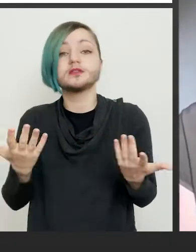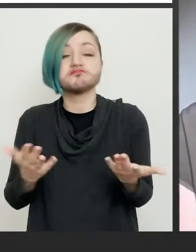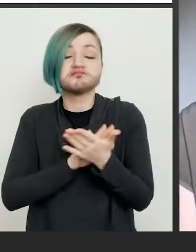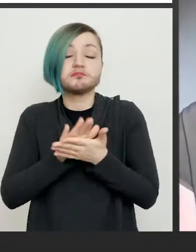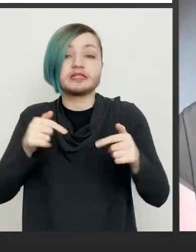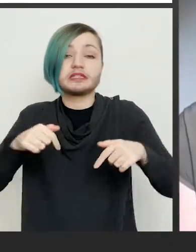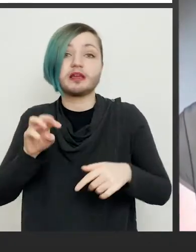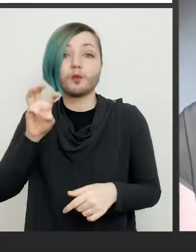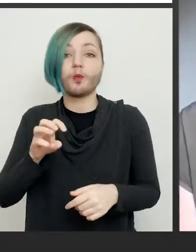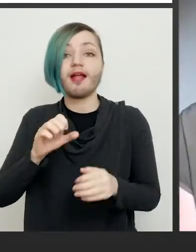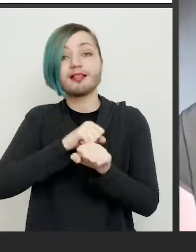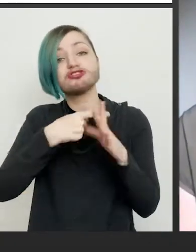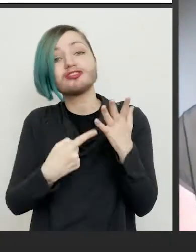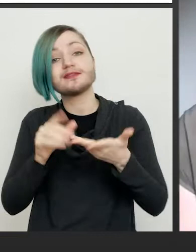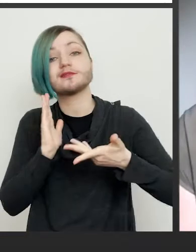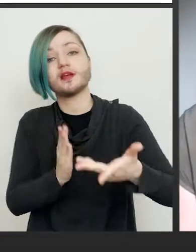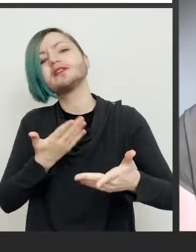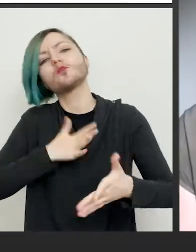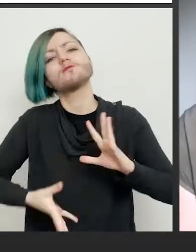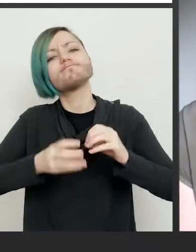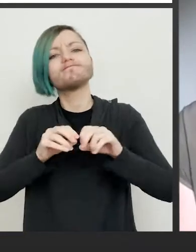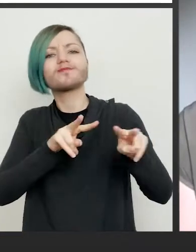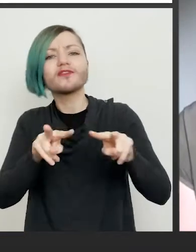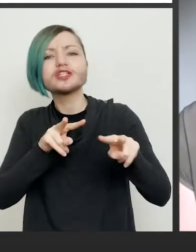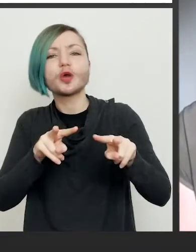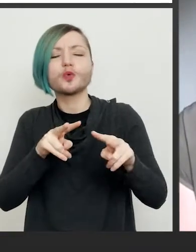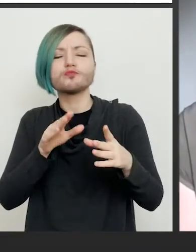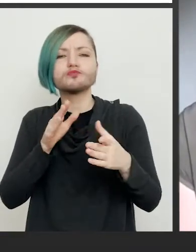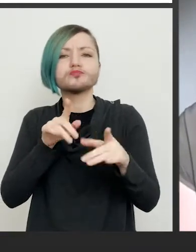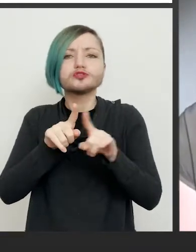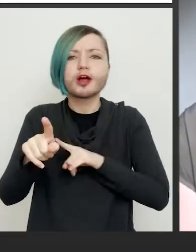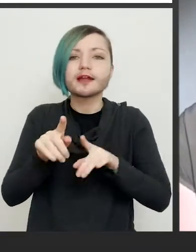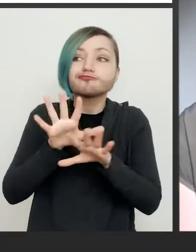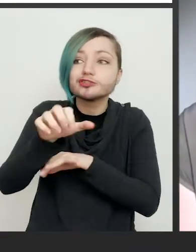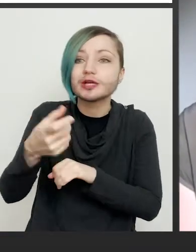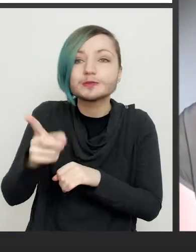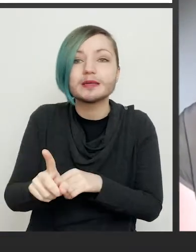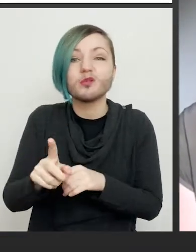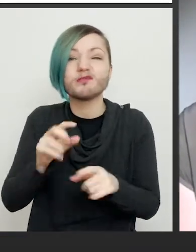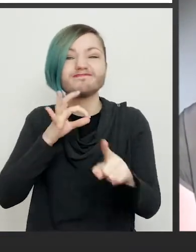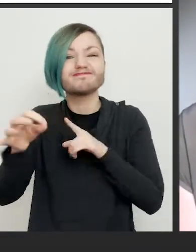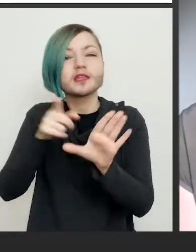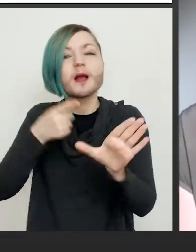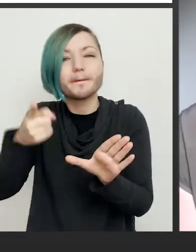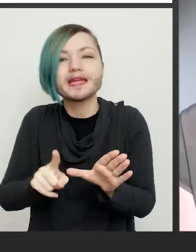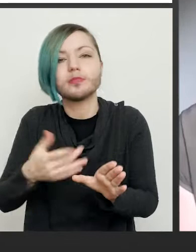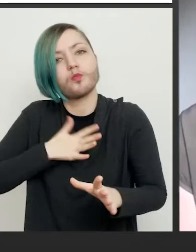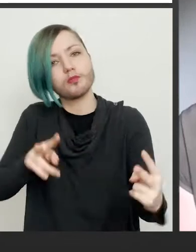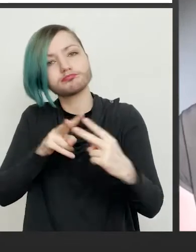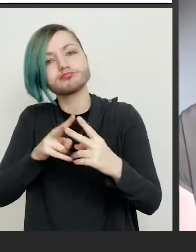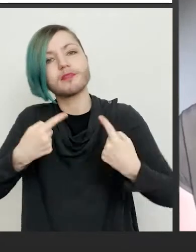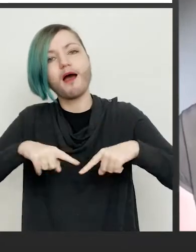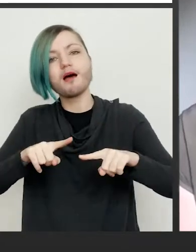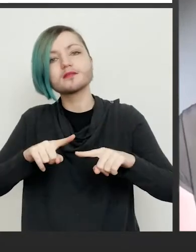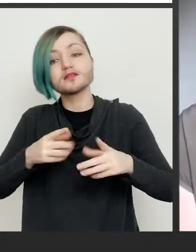to make some films to try to reach out to particularly younger people wanting to get in touch with our service, to give them some things